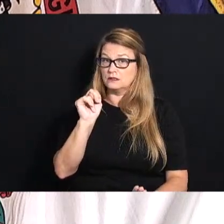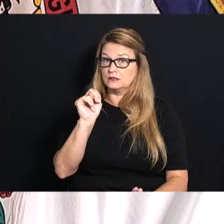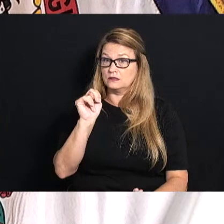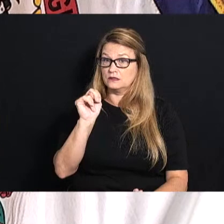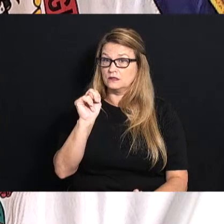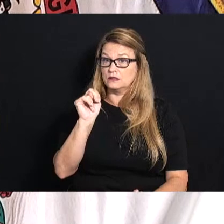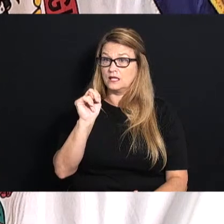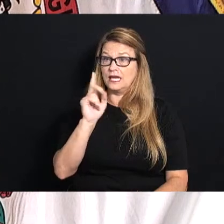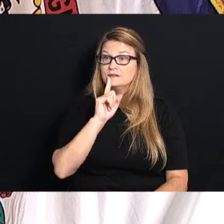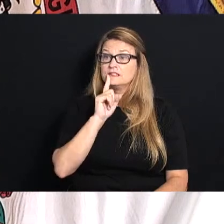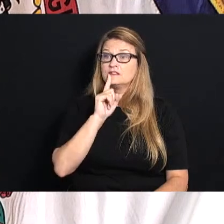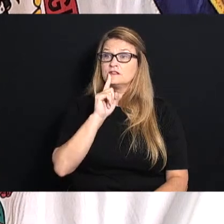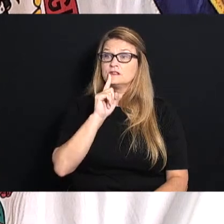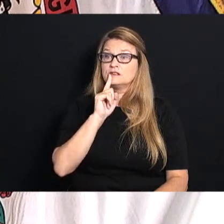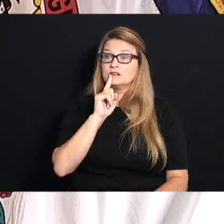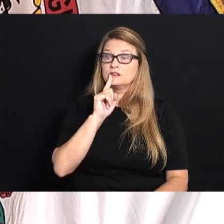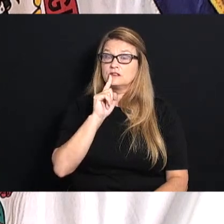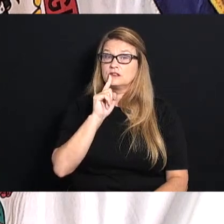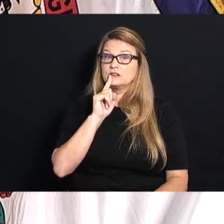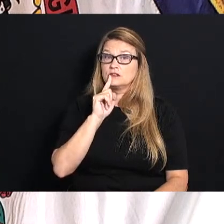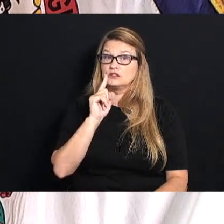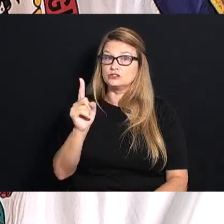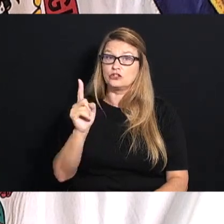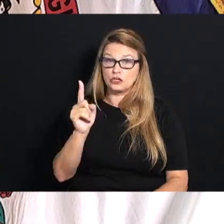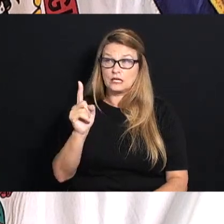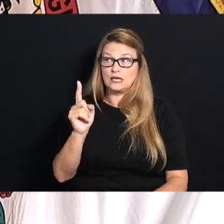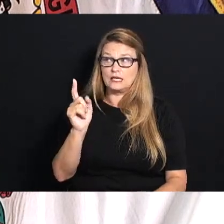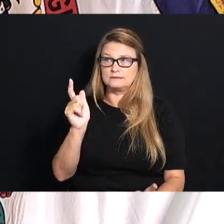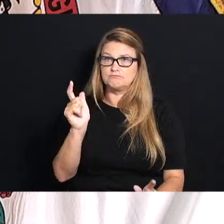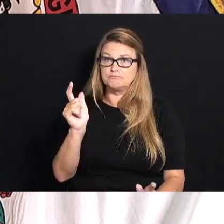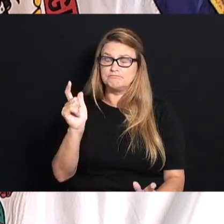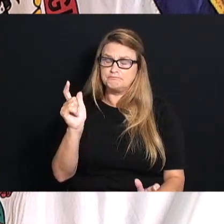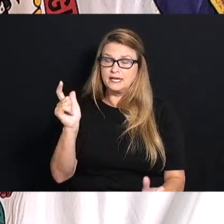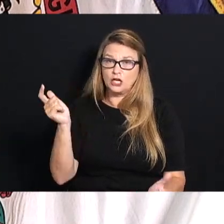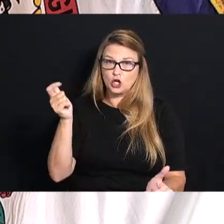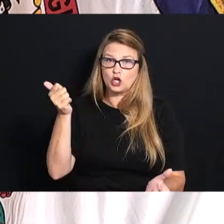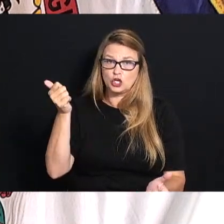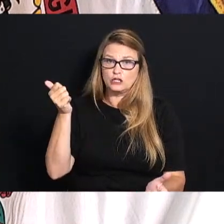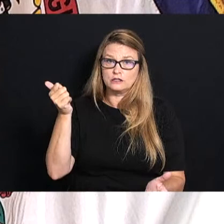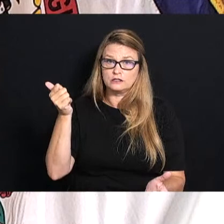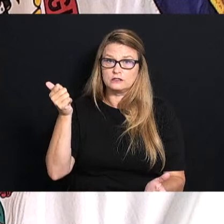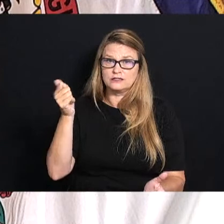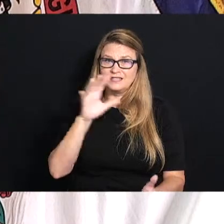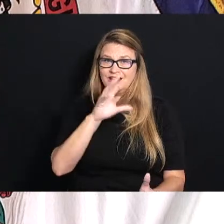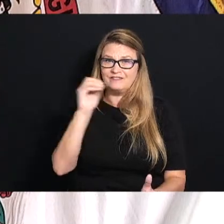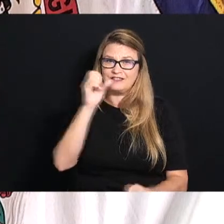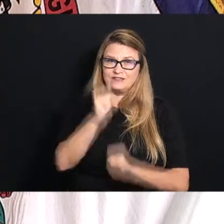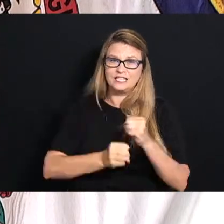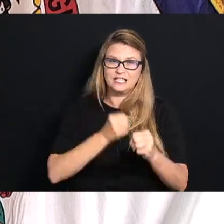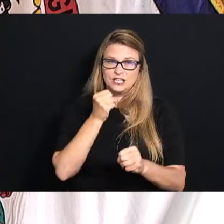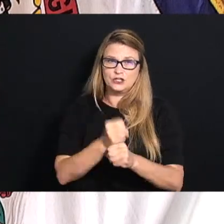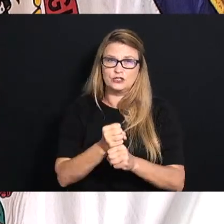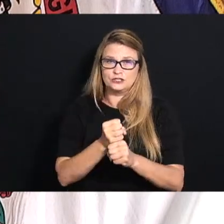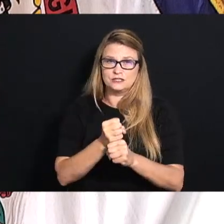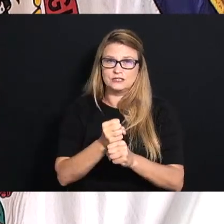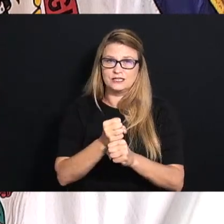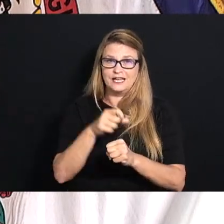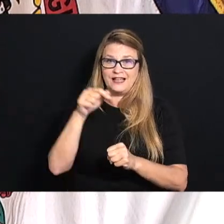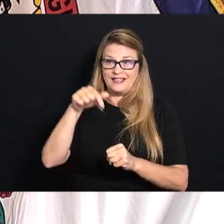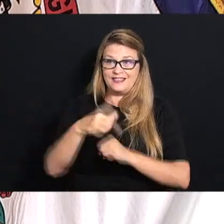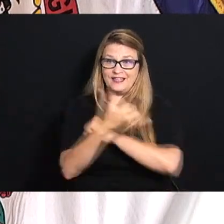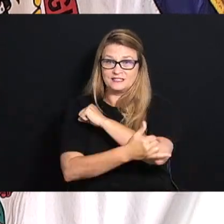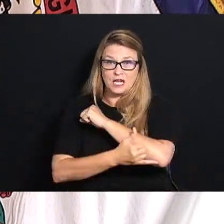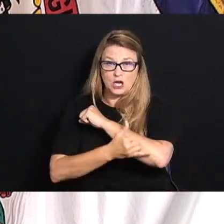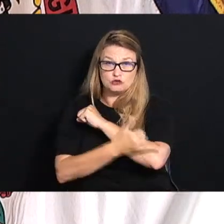well, it's surely as big, if not bigger. 50 years, this country has